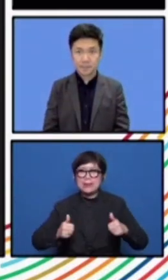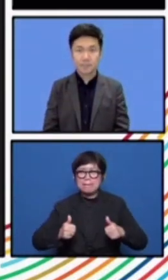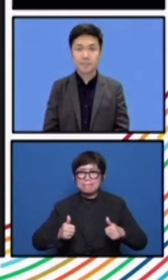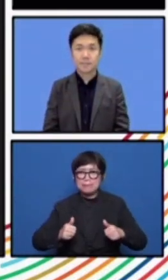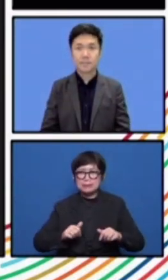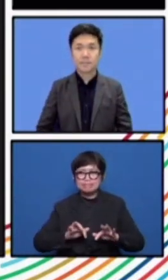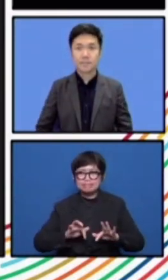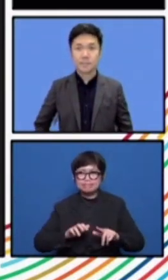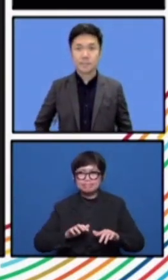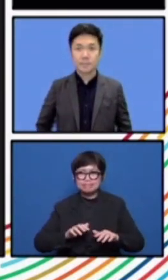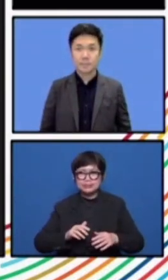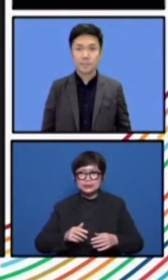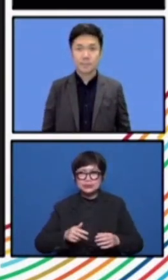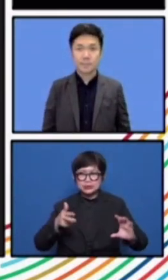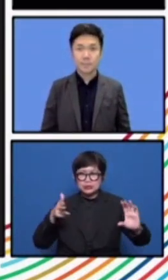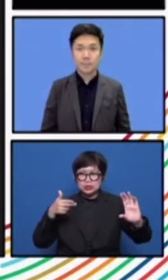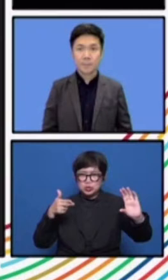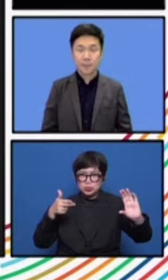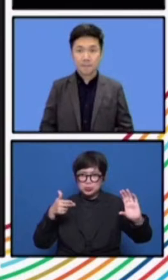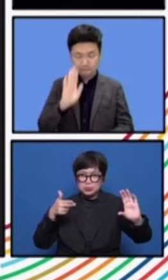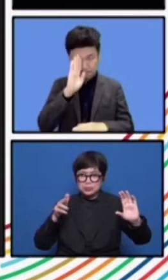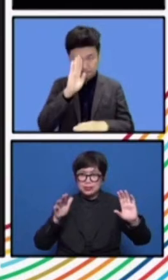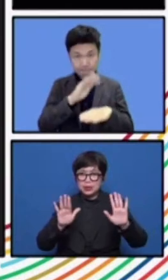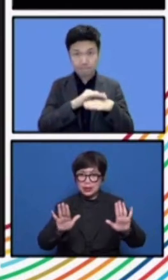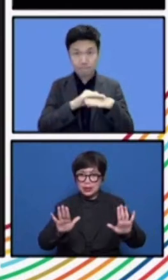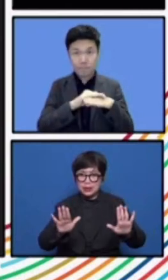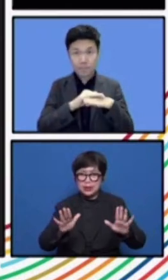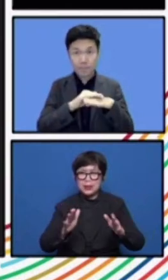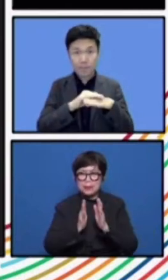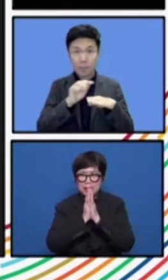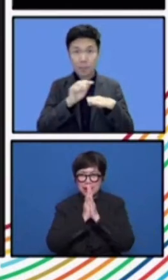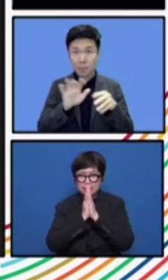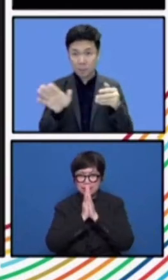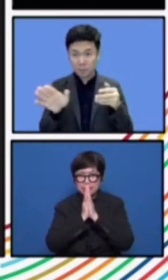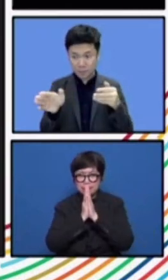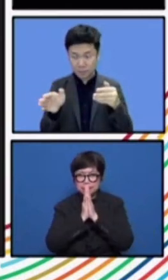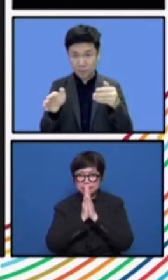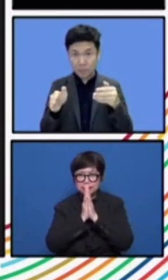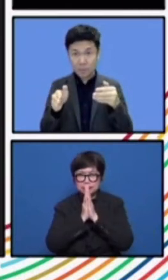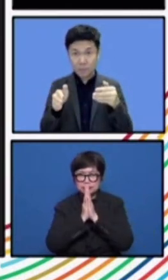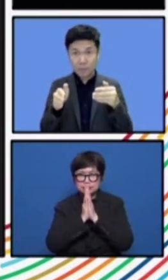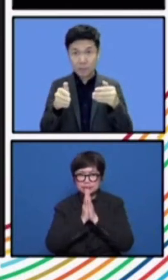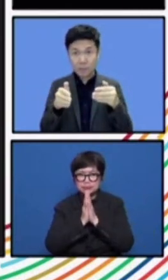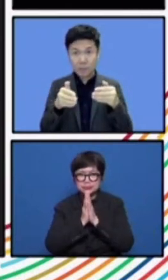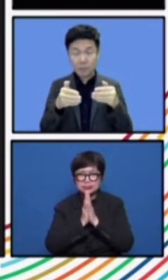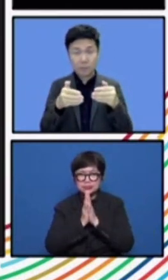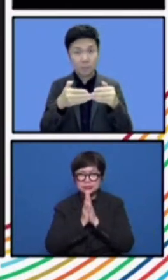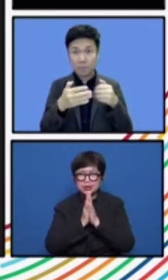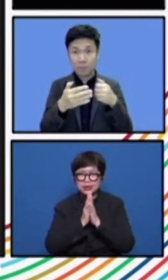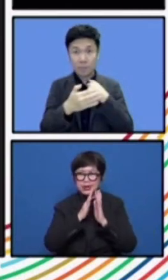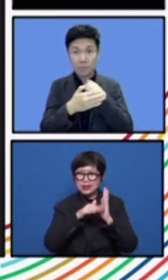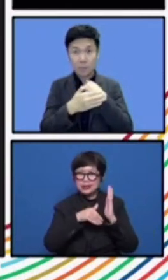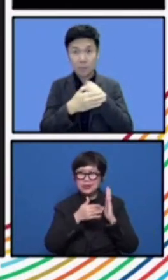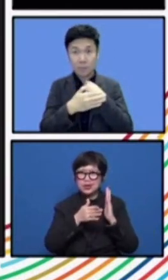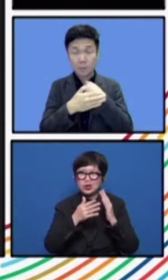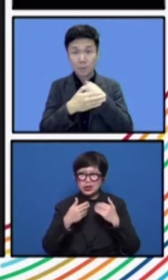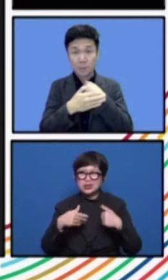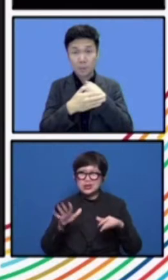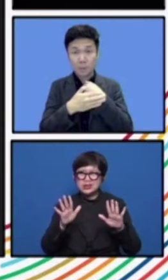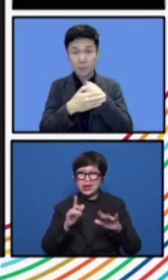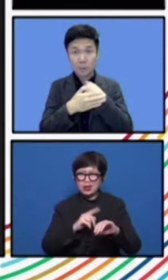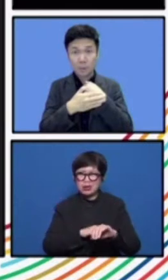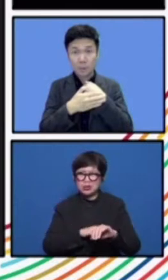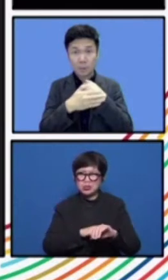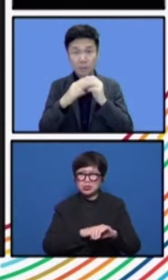um it is with sincere apologies this agenda item is finishing and we may not have the time let me continue with the